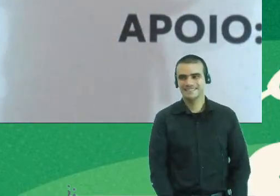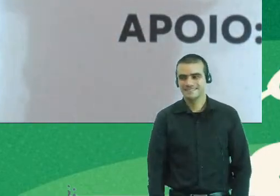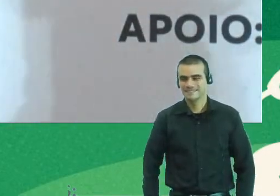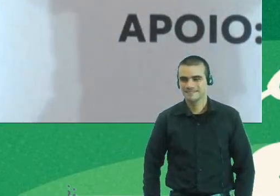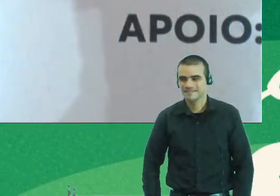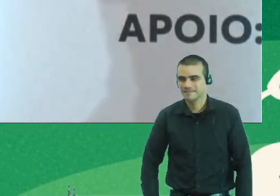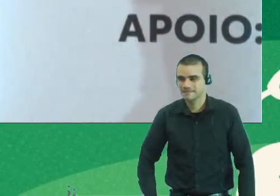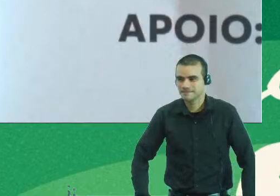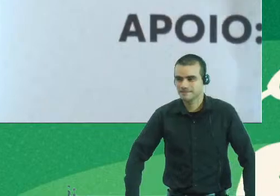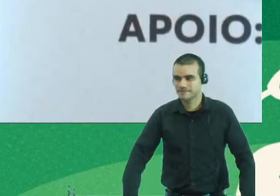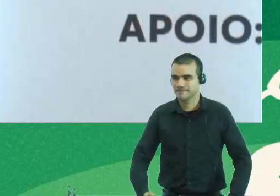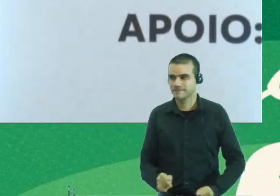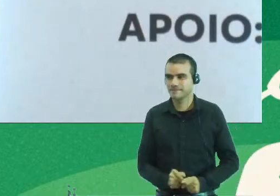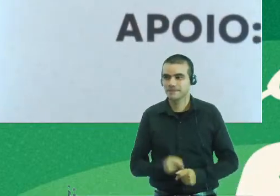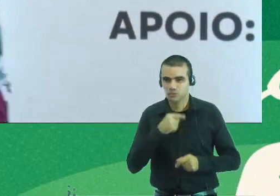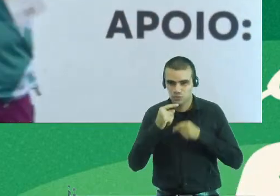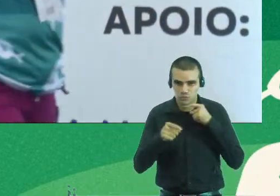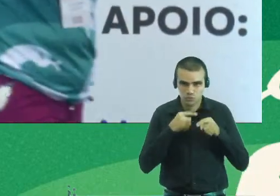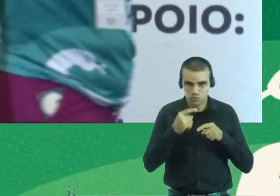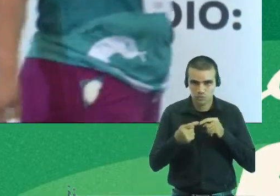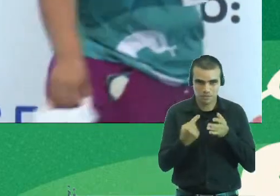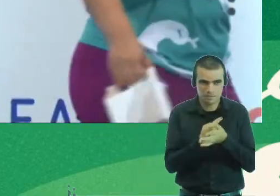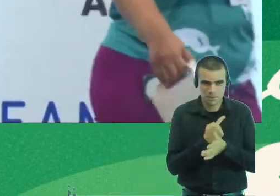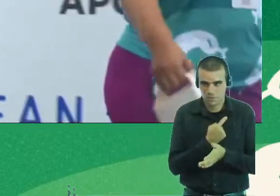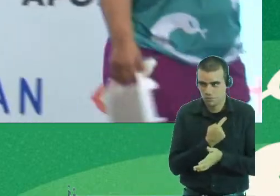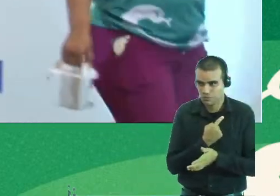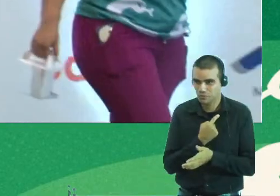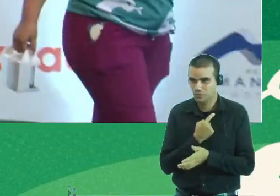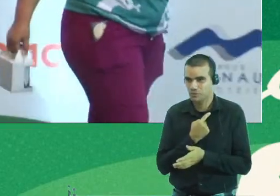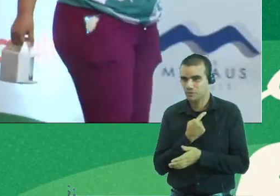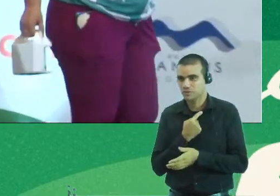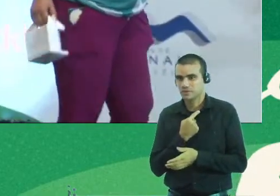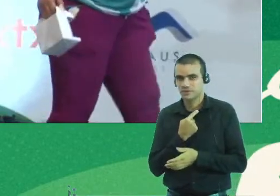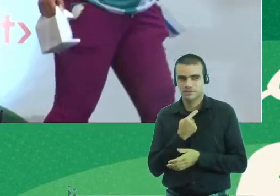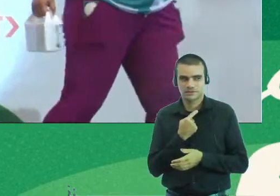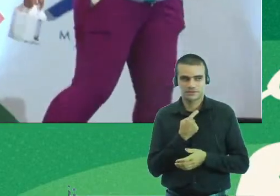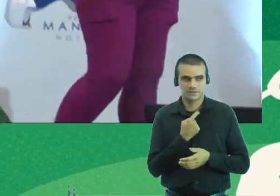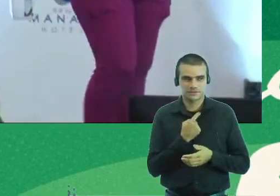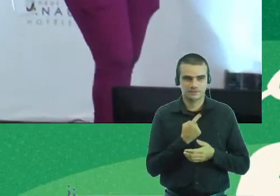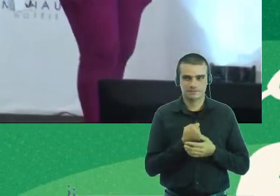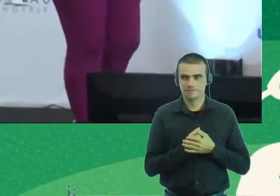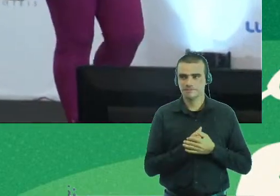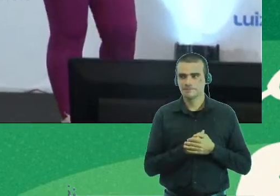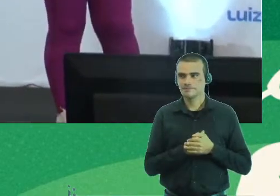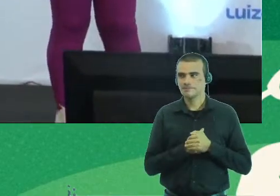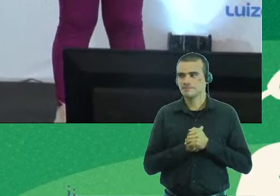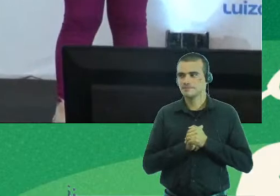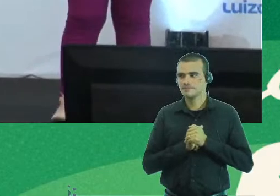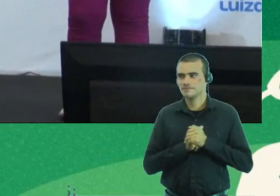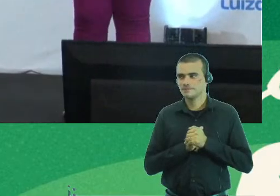Any questions? Any questions? Alguma pergunta?